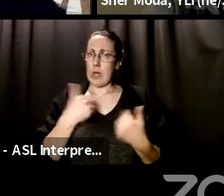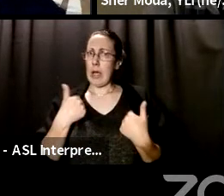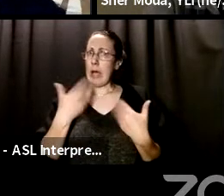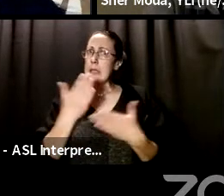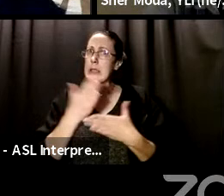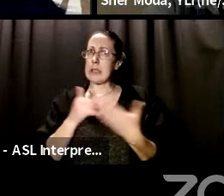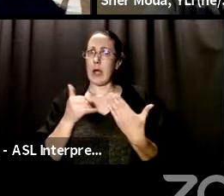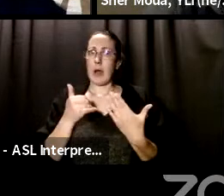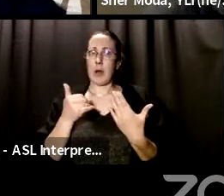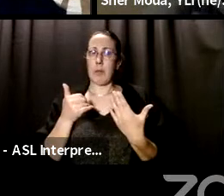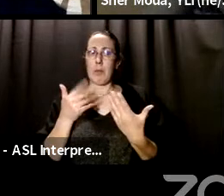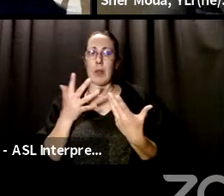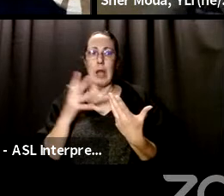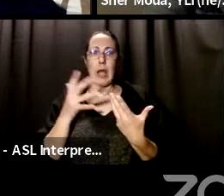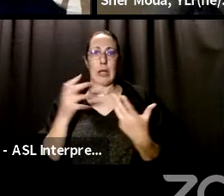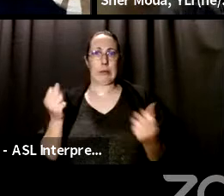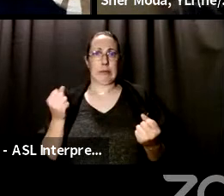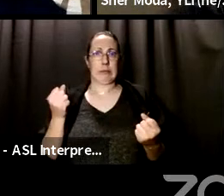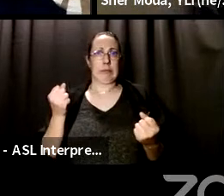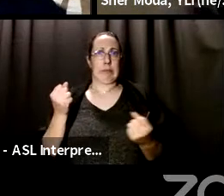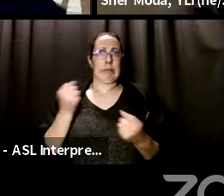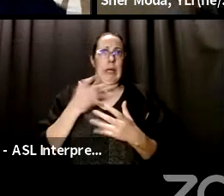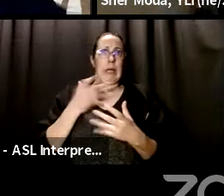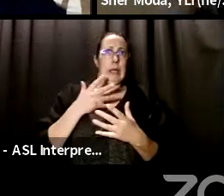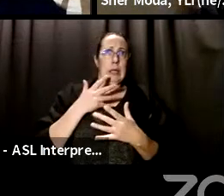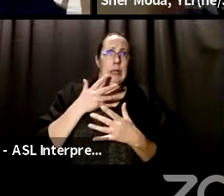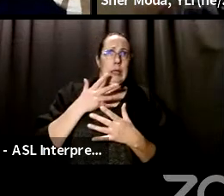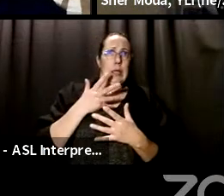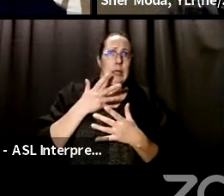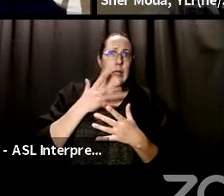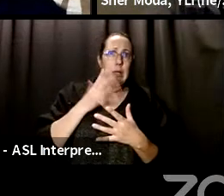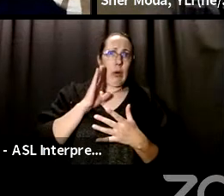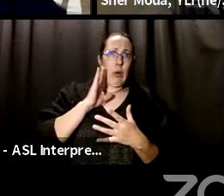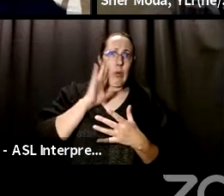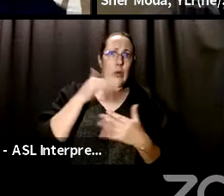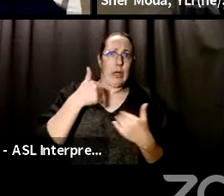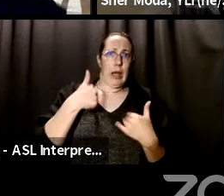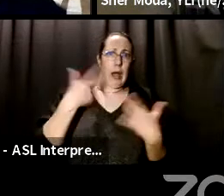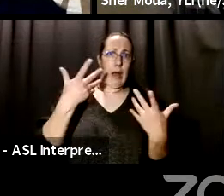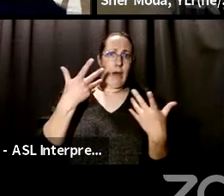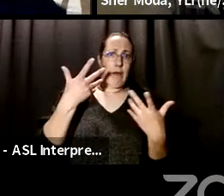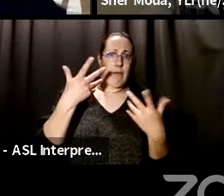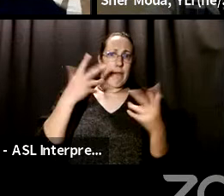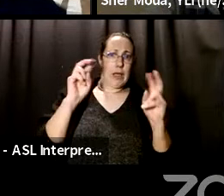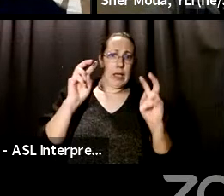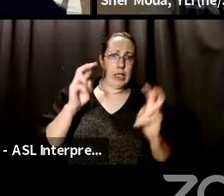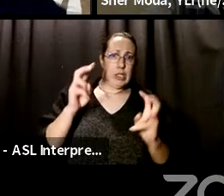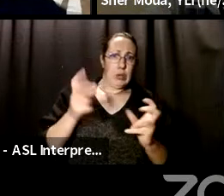was like a big fear of like attrition from that like initial wave of